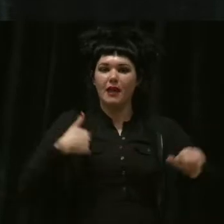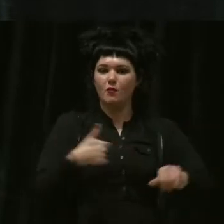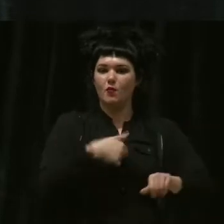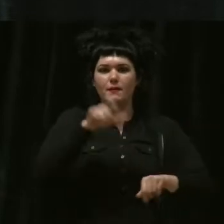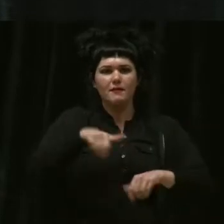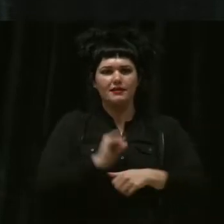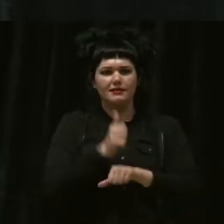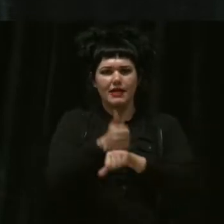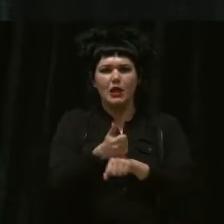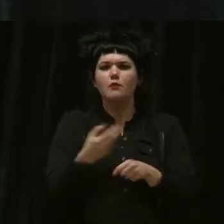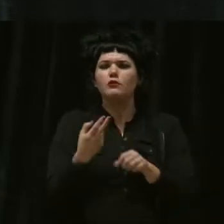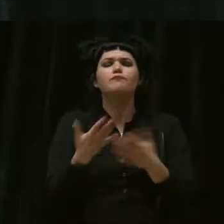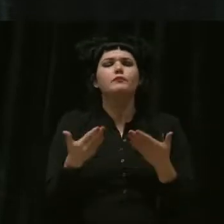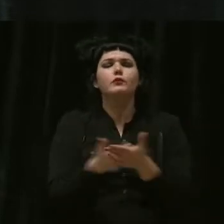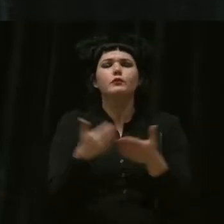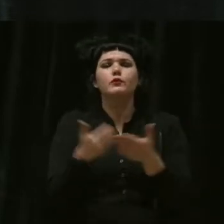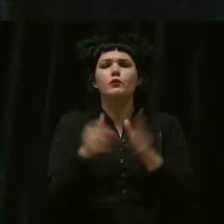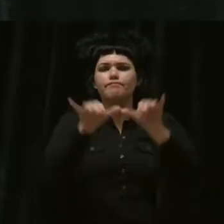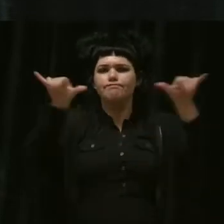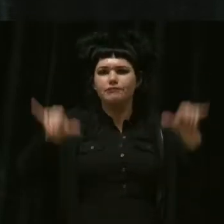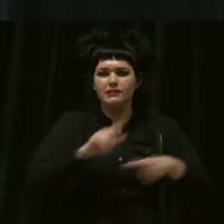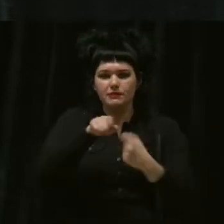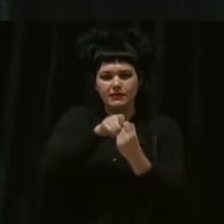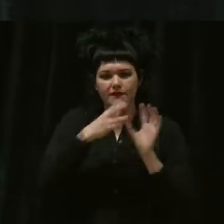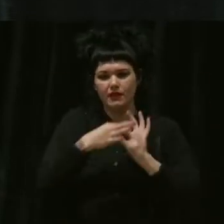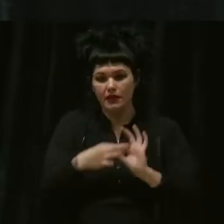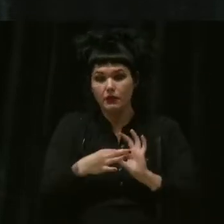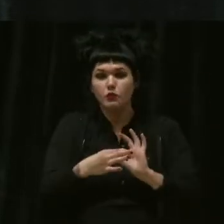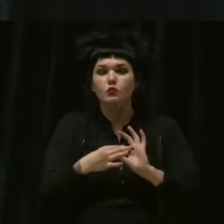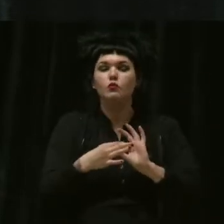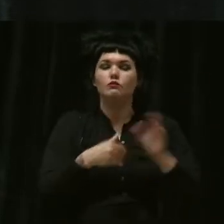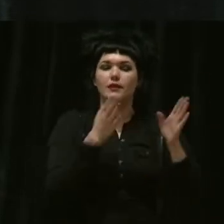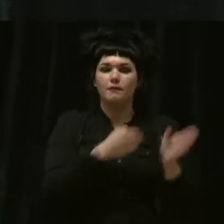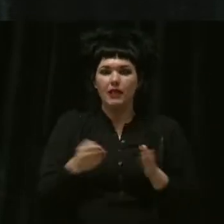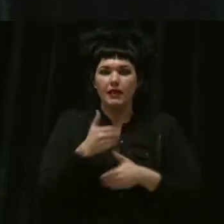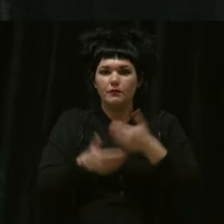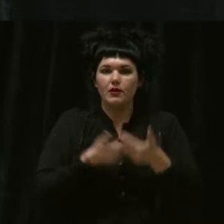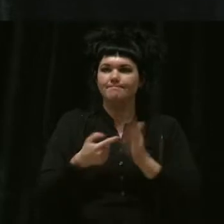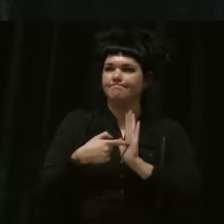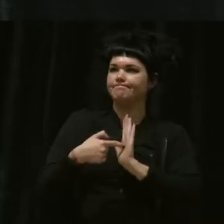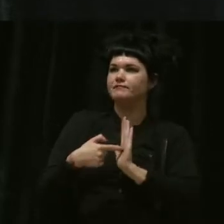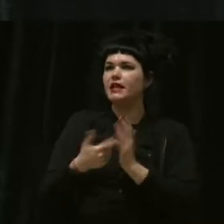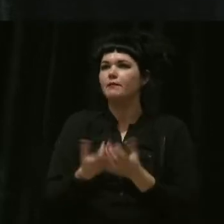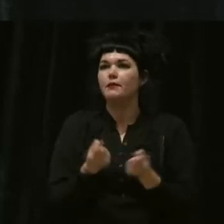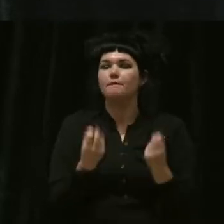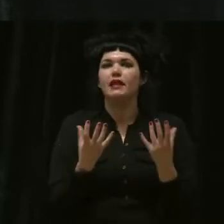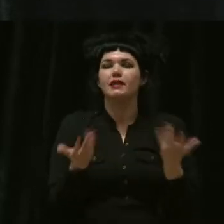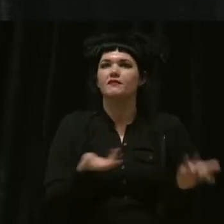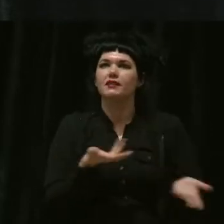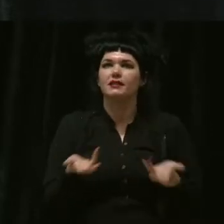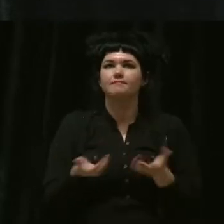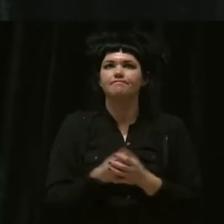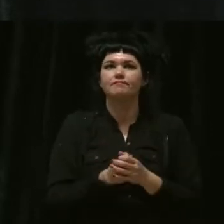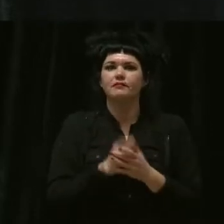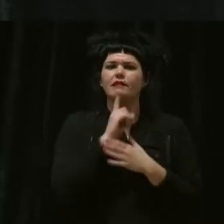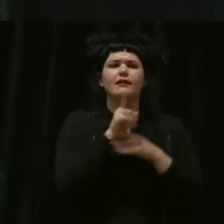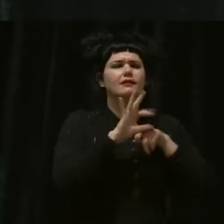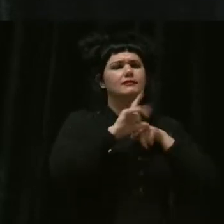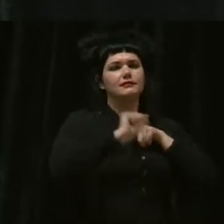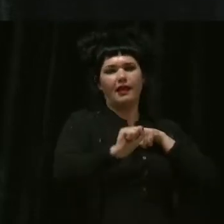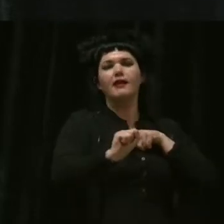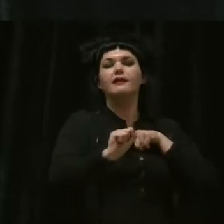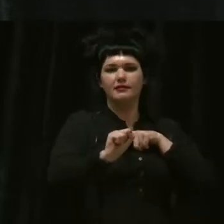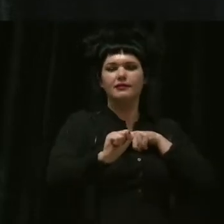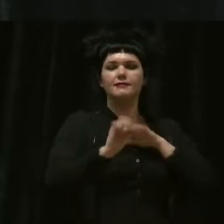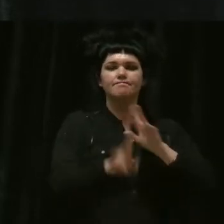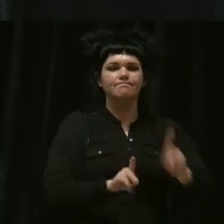infrastructures focused specifically on the planning process. One example being many of the outstanding individuals